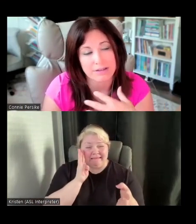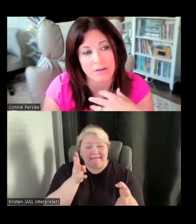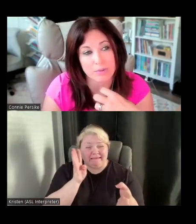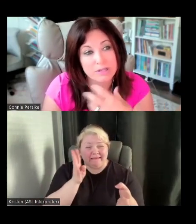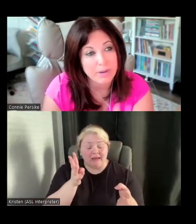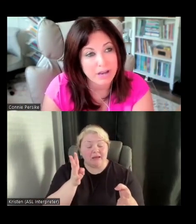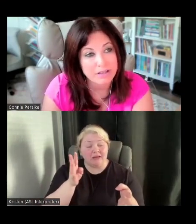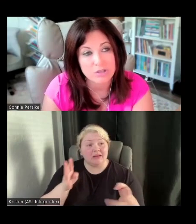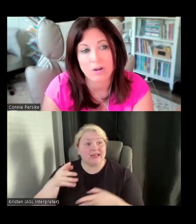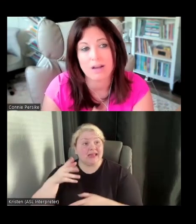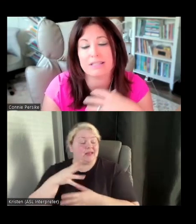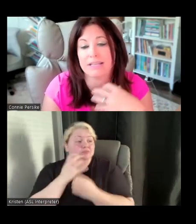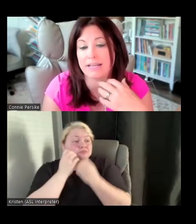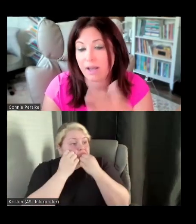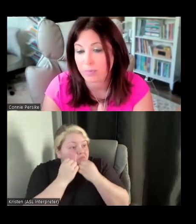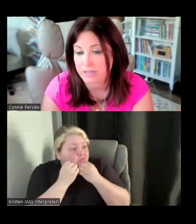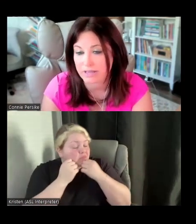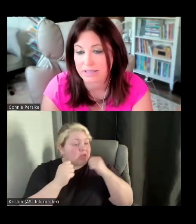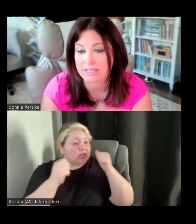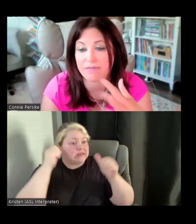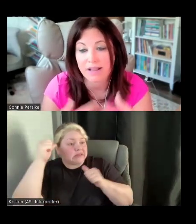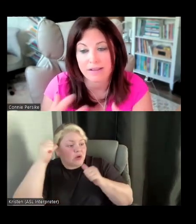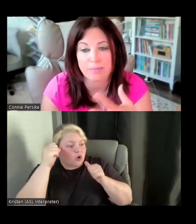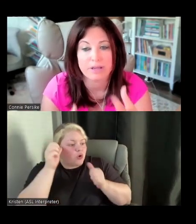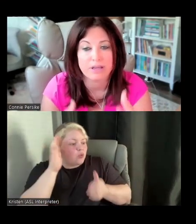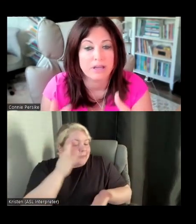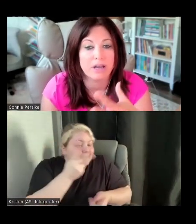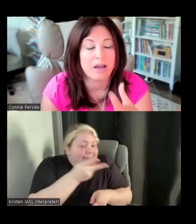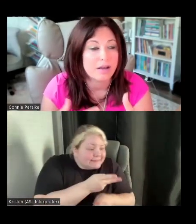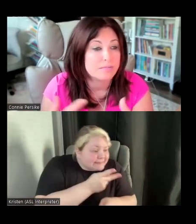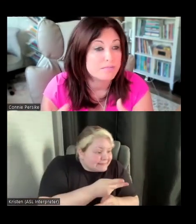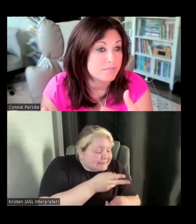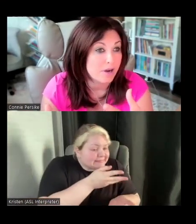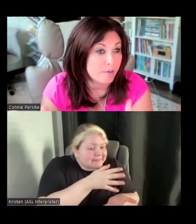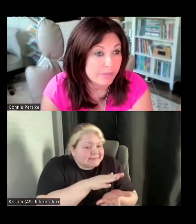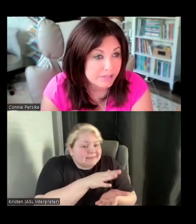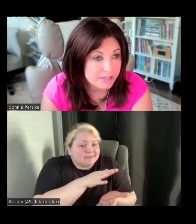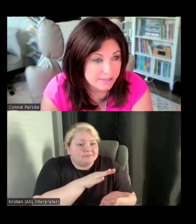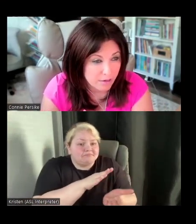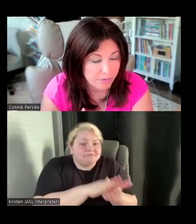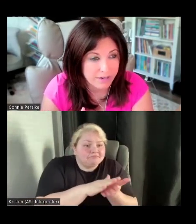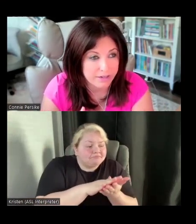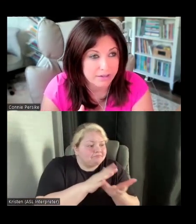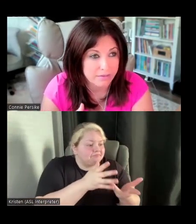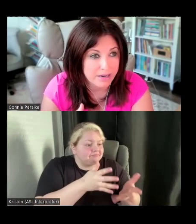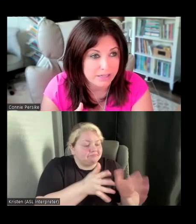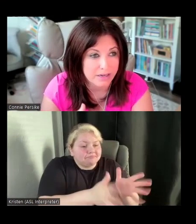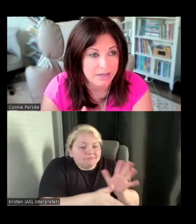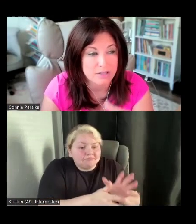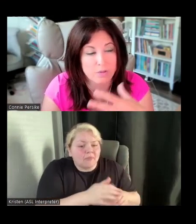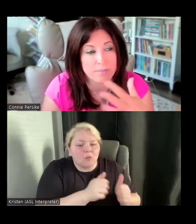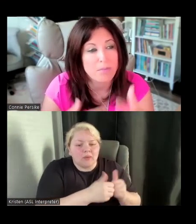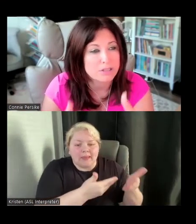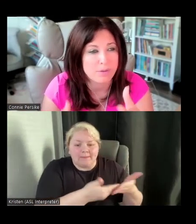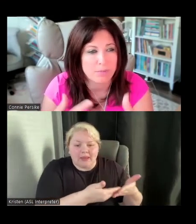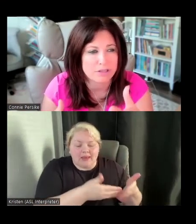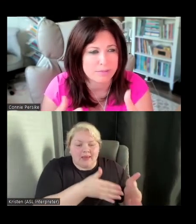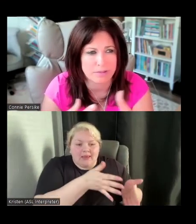adult, responds to us and helps us develop our ability to self-regulate